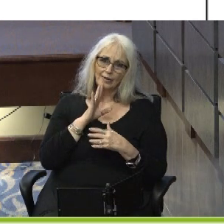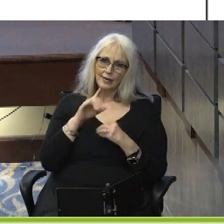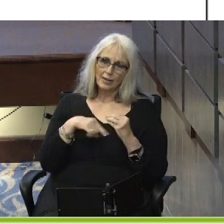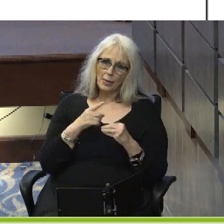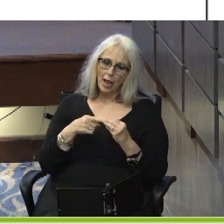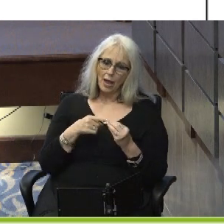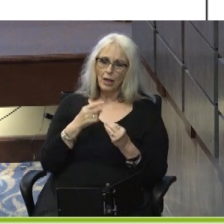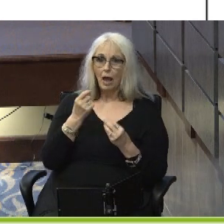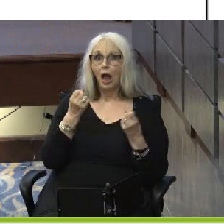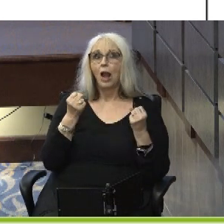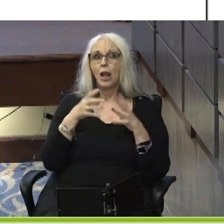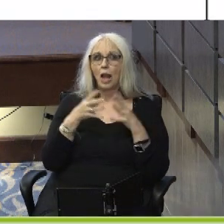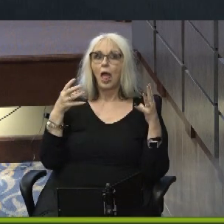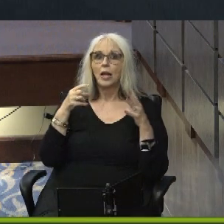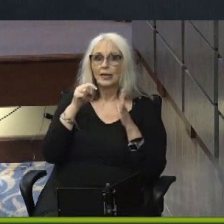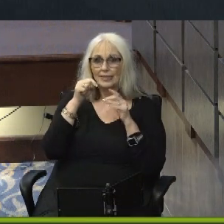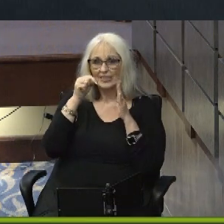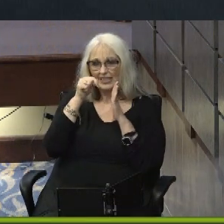in detail.